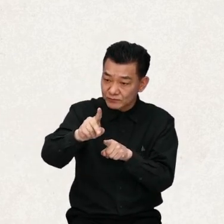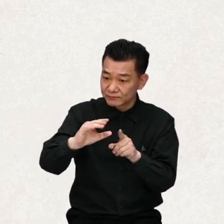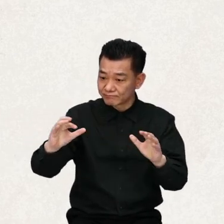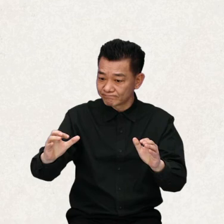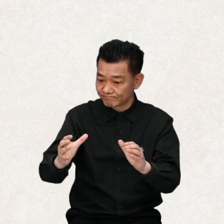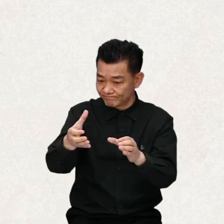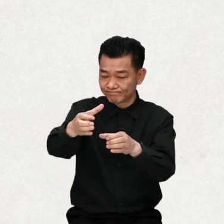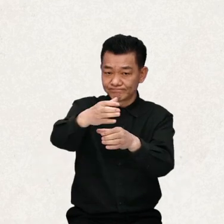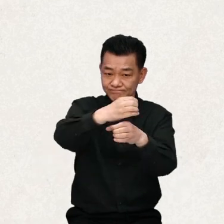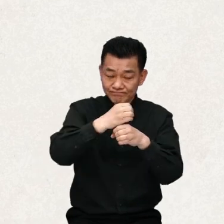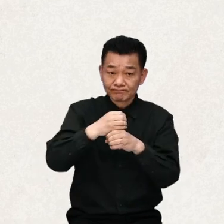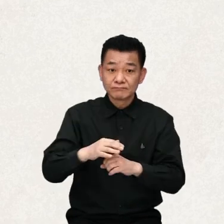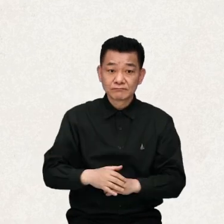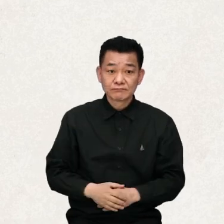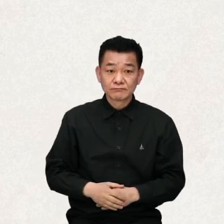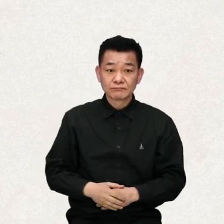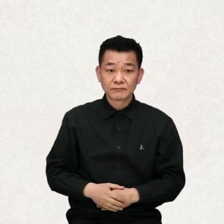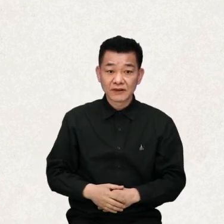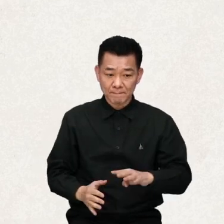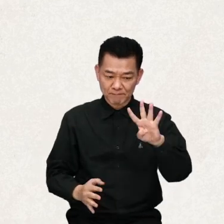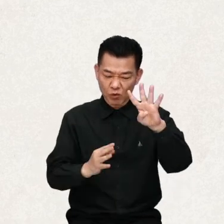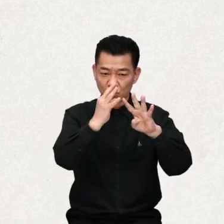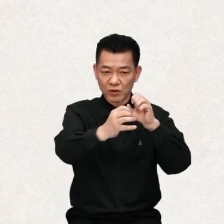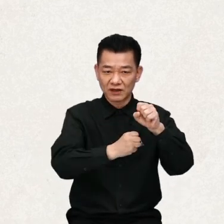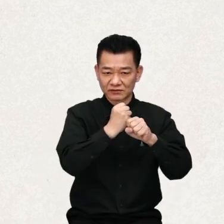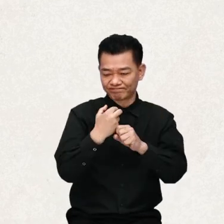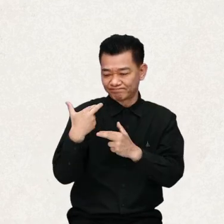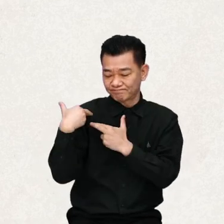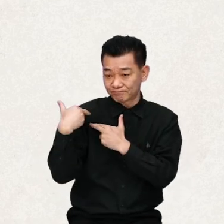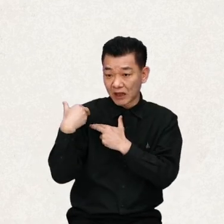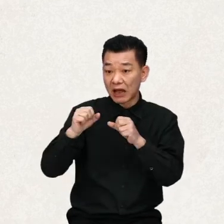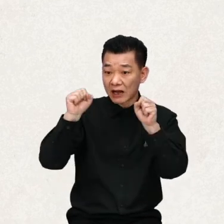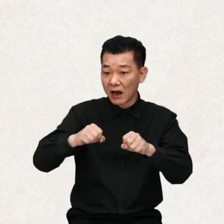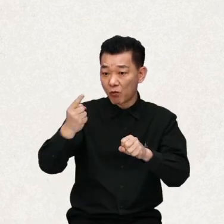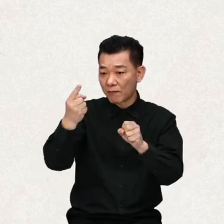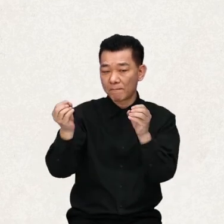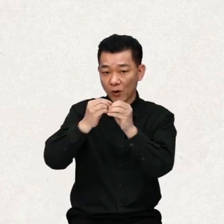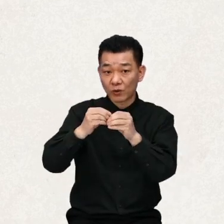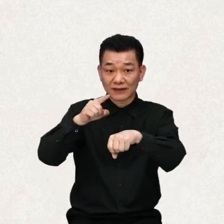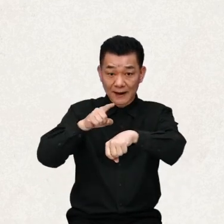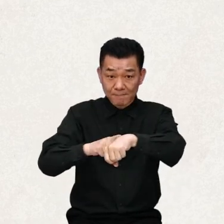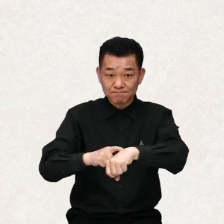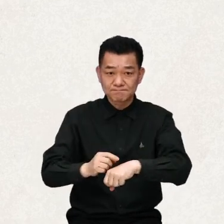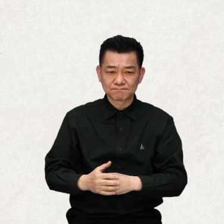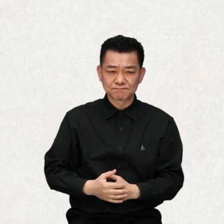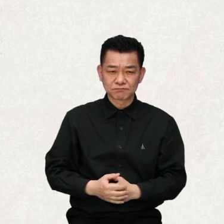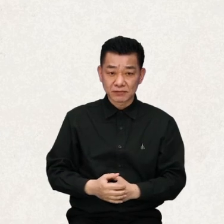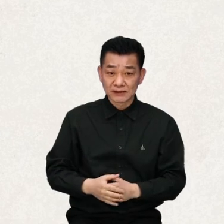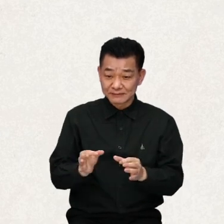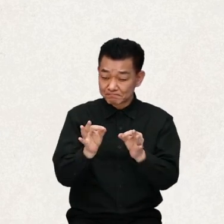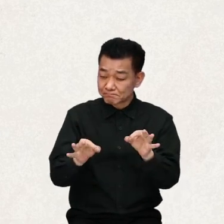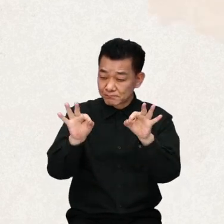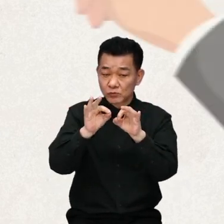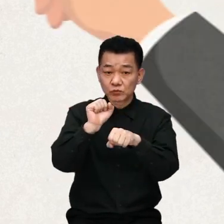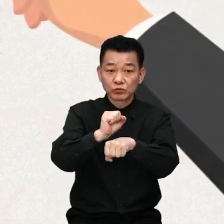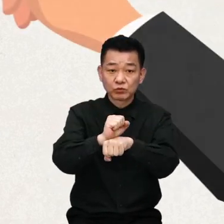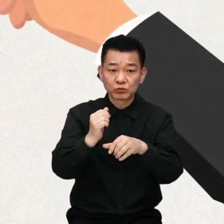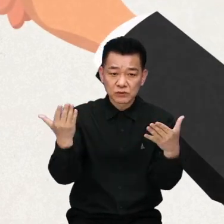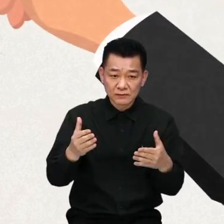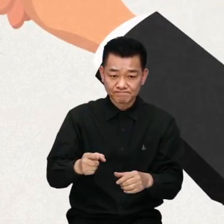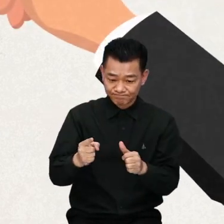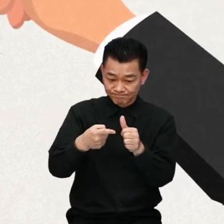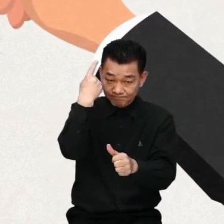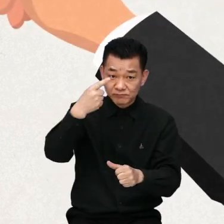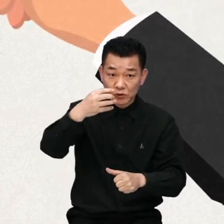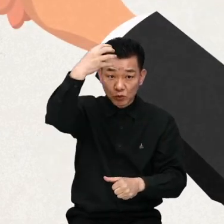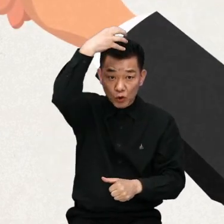region. Members are allowed to run for a second term with a 4-year tenure. Major tasks include